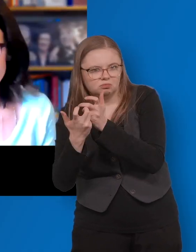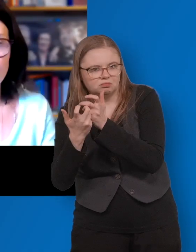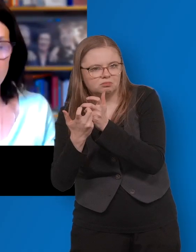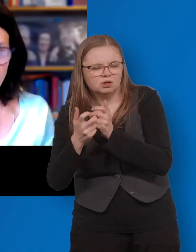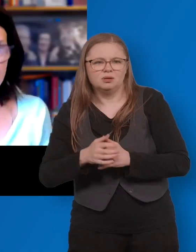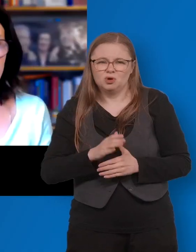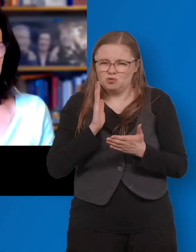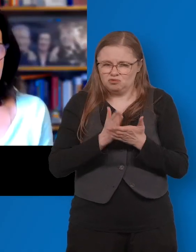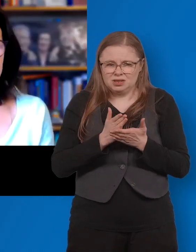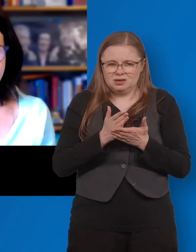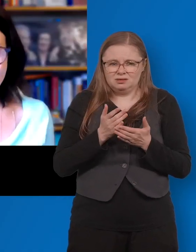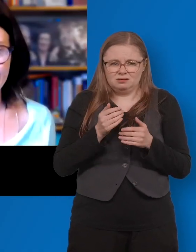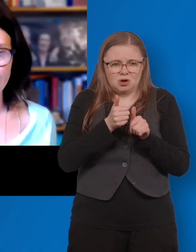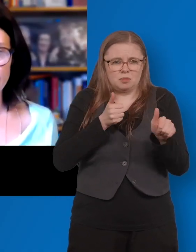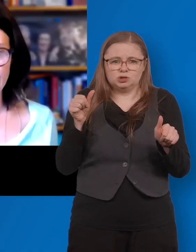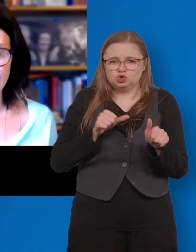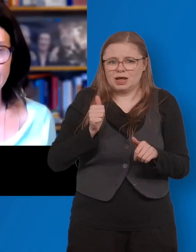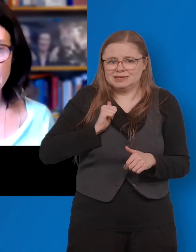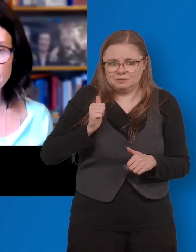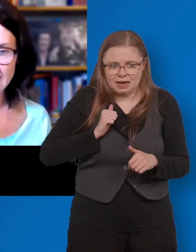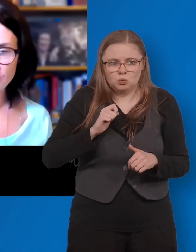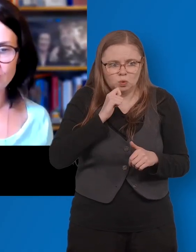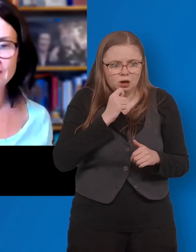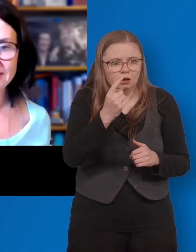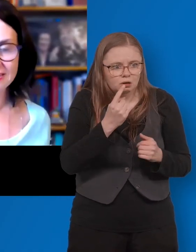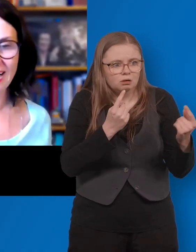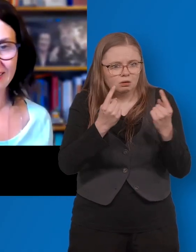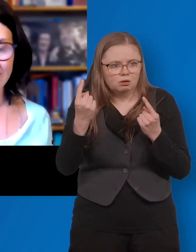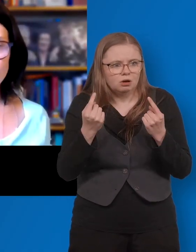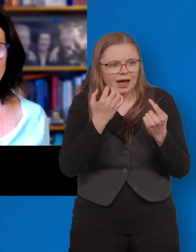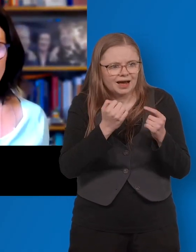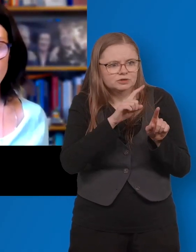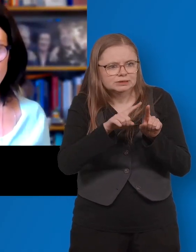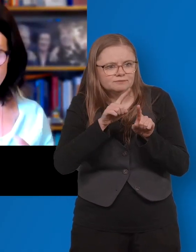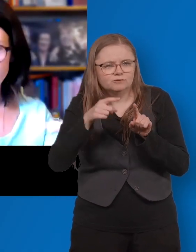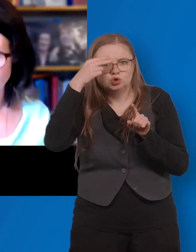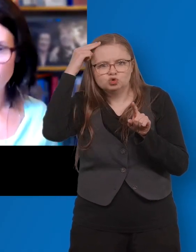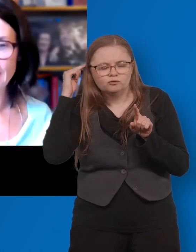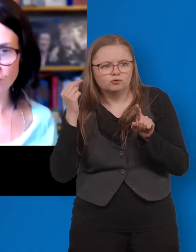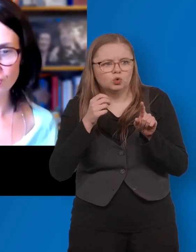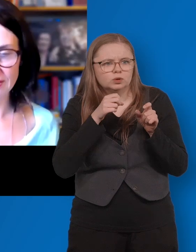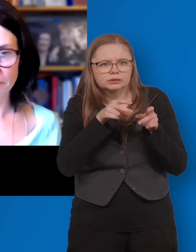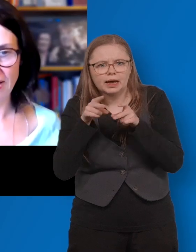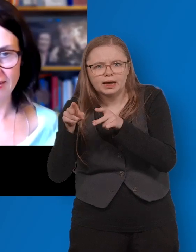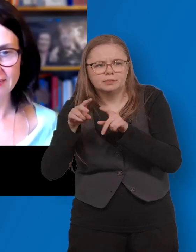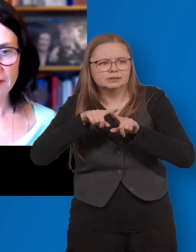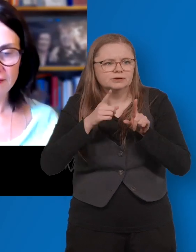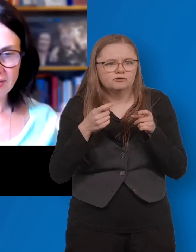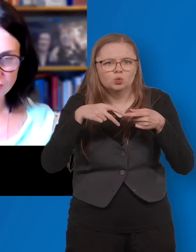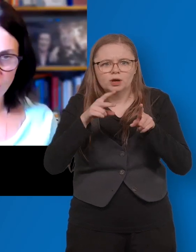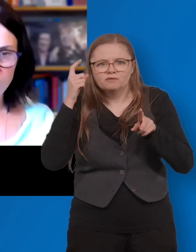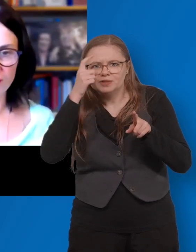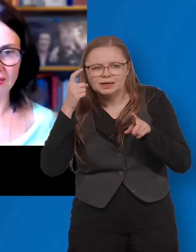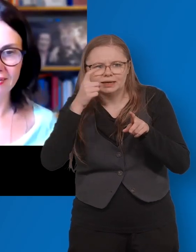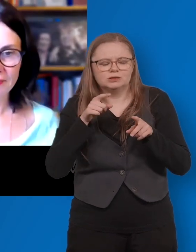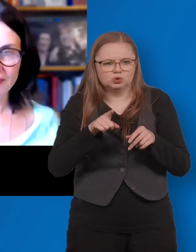going to be different ways of behaving, thinking and feeling, and actually designing a job with that variation in mind.